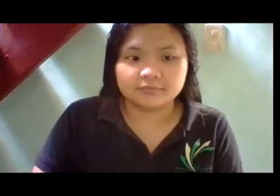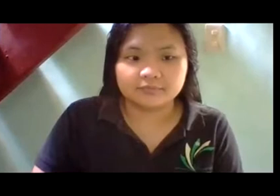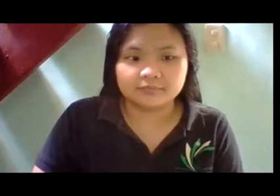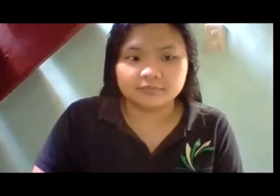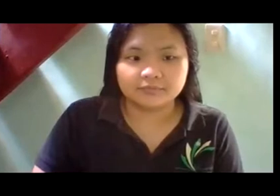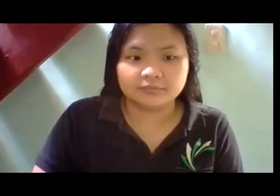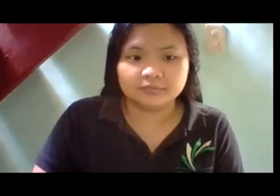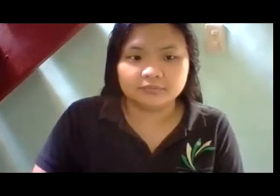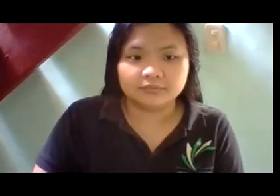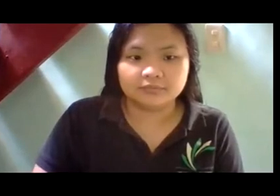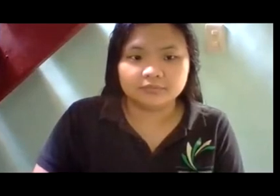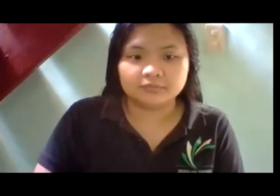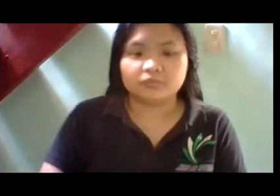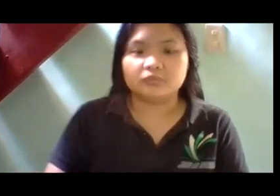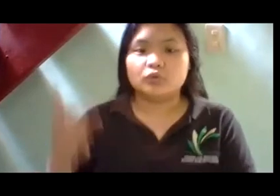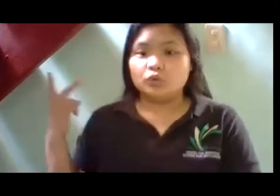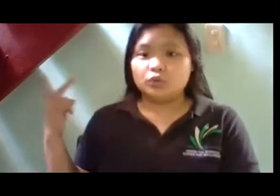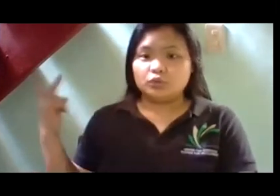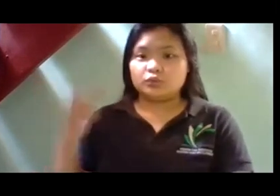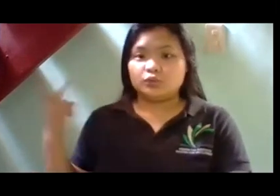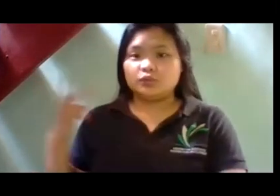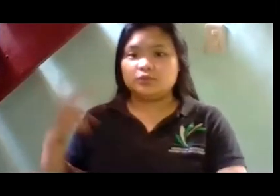Okay, we'll just go down.